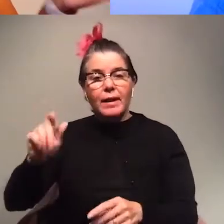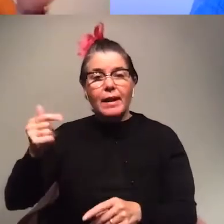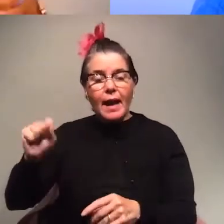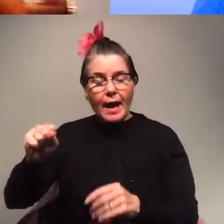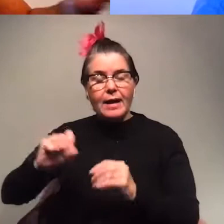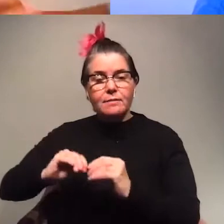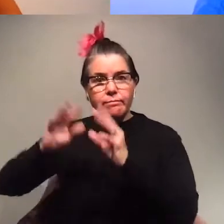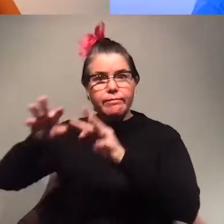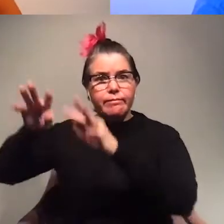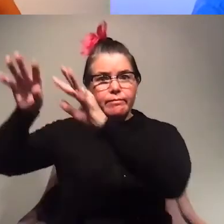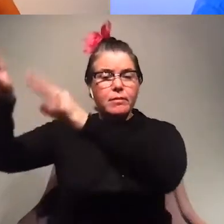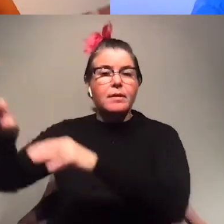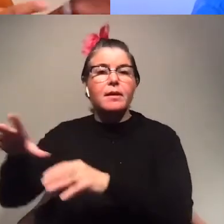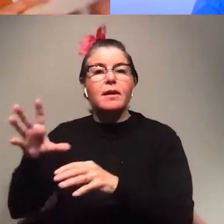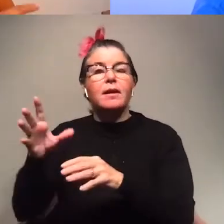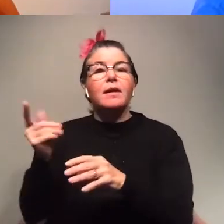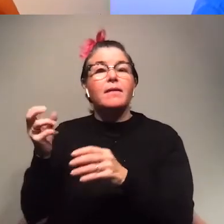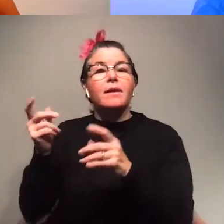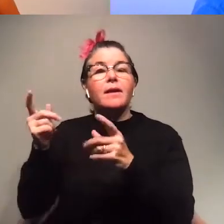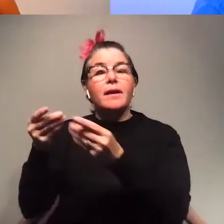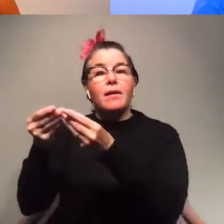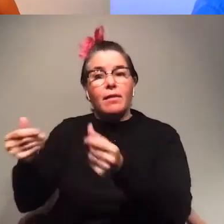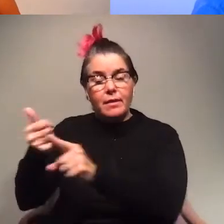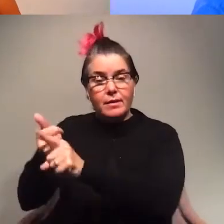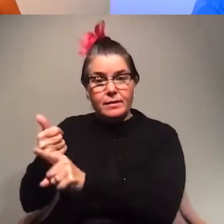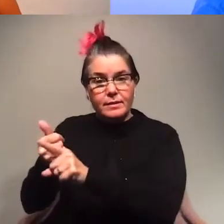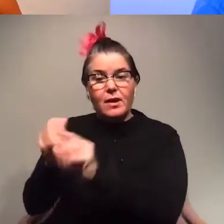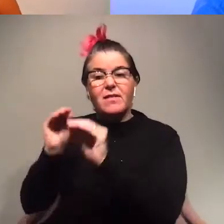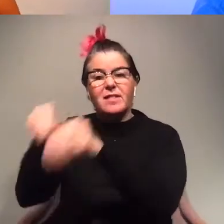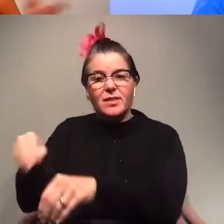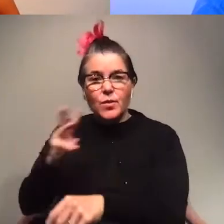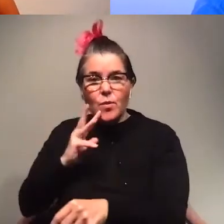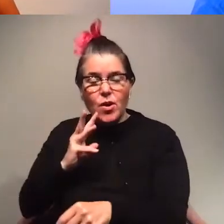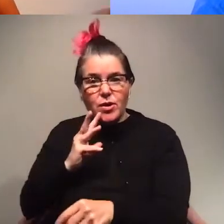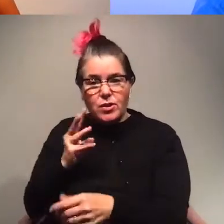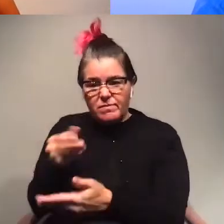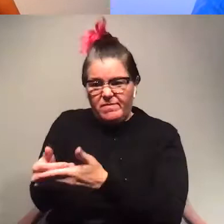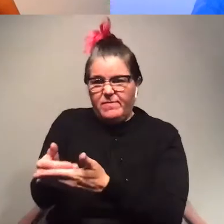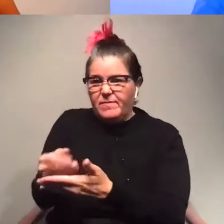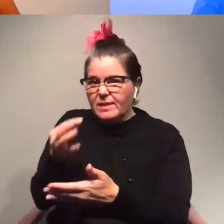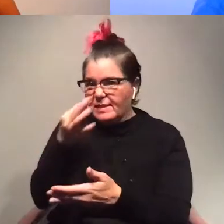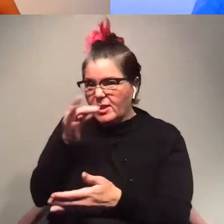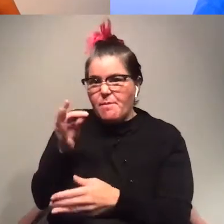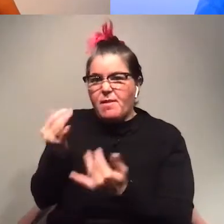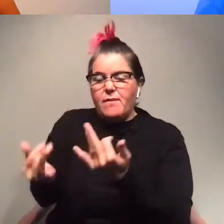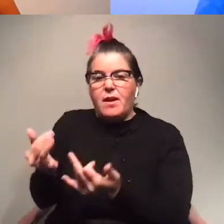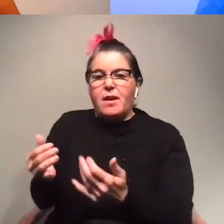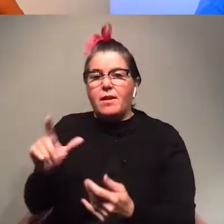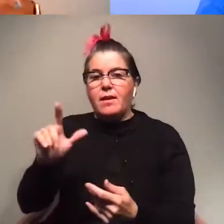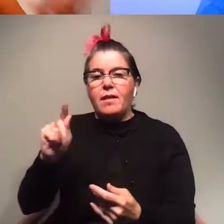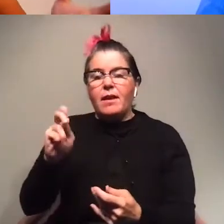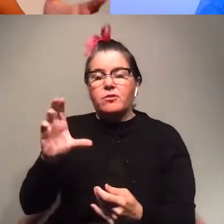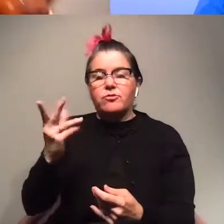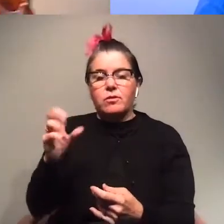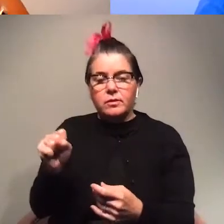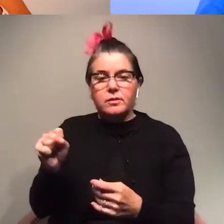atmosphere, and then it deposited or diluted itself in the water, like right next to that fire in Lake Charles. And so